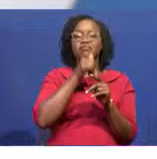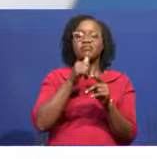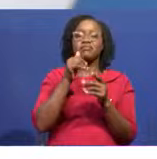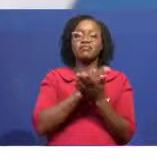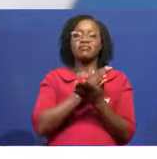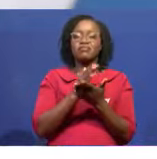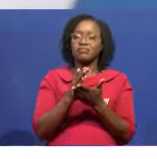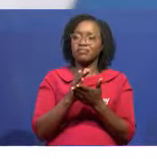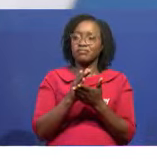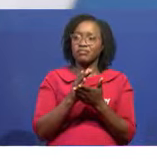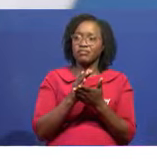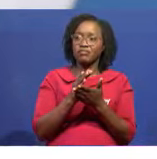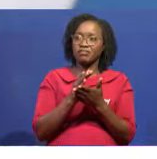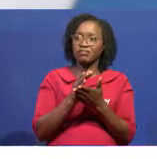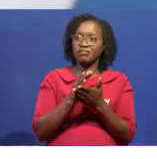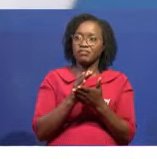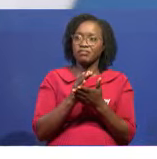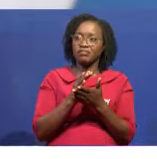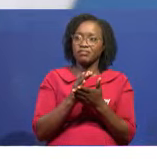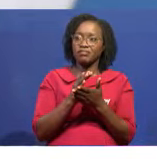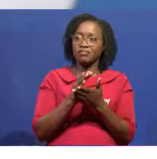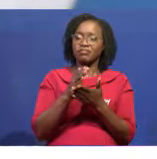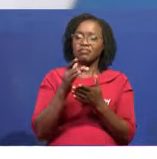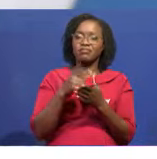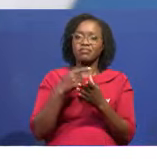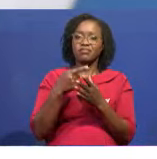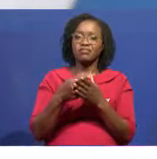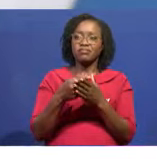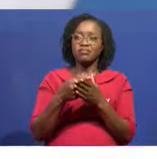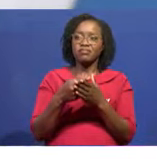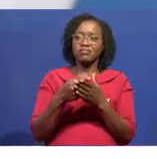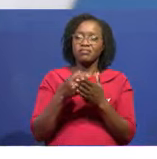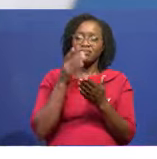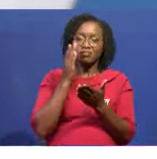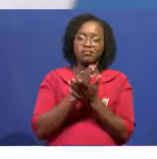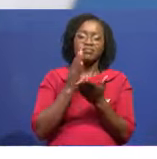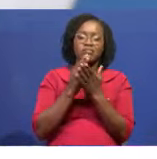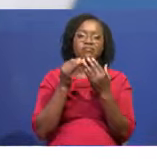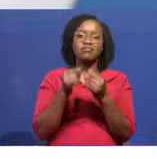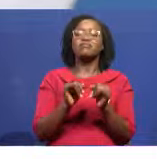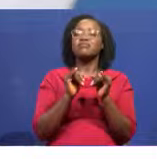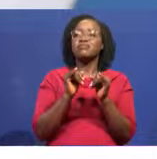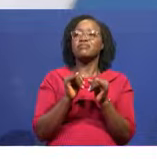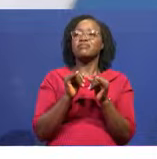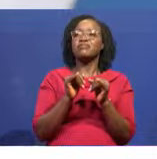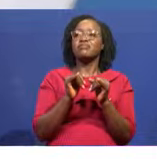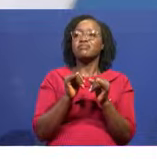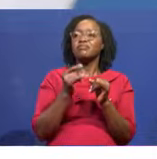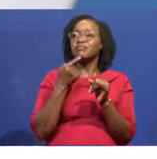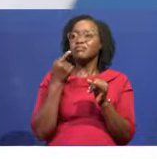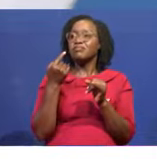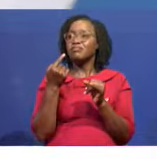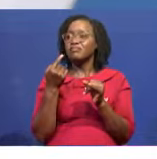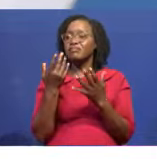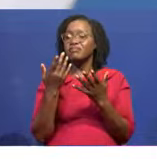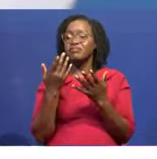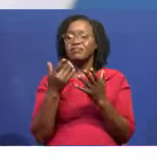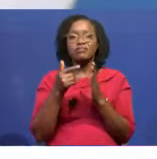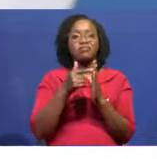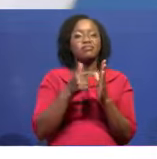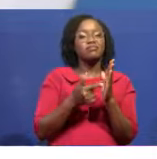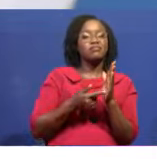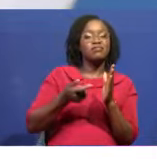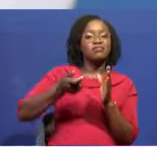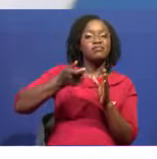at some of the private institutions. And then we will definitely try and see who is going to go in that list,